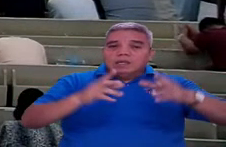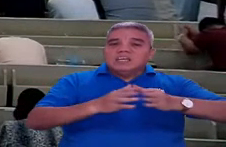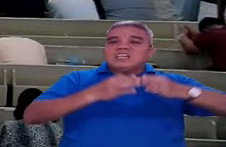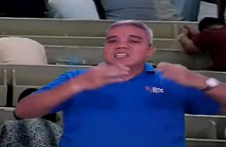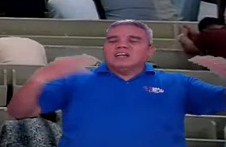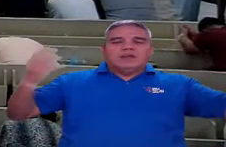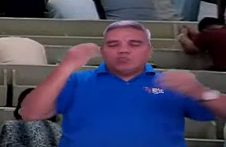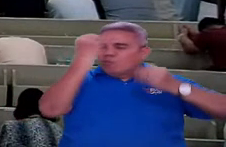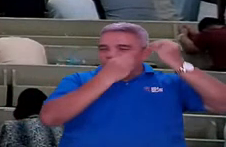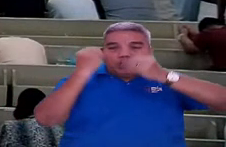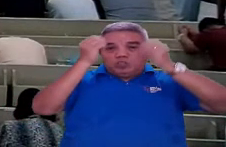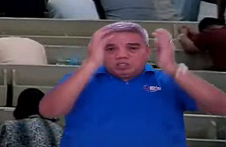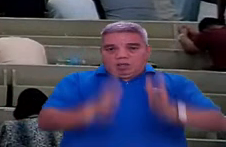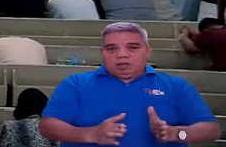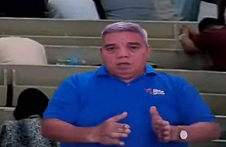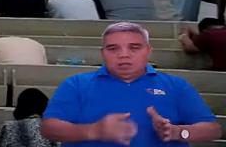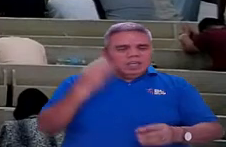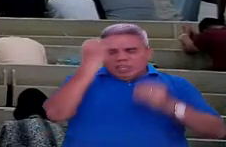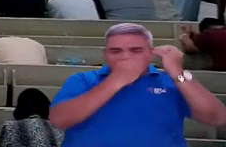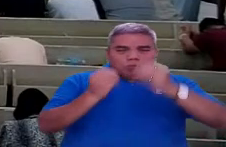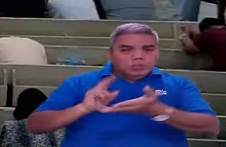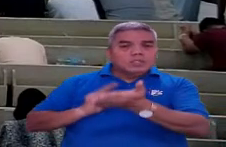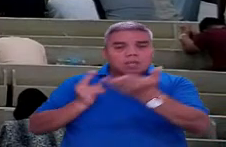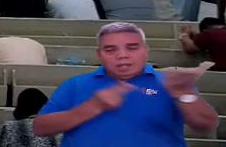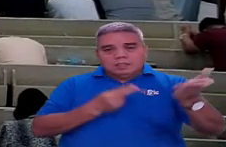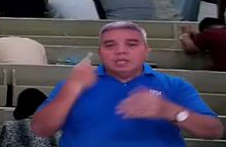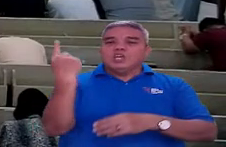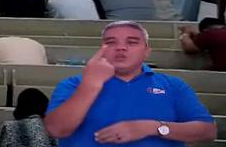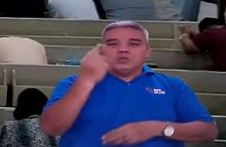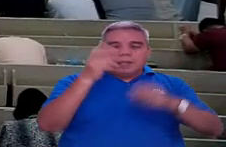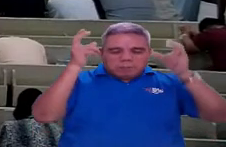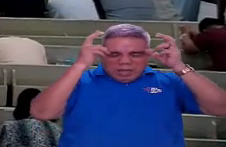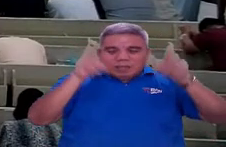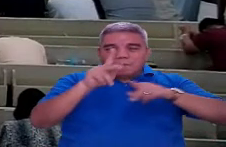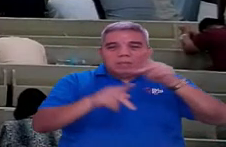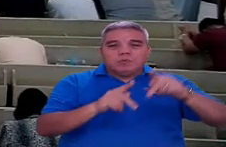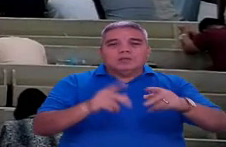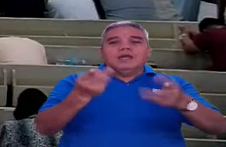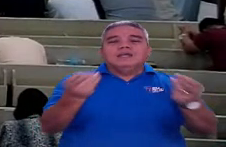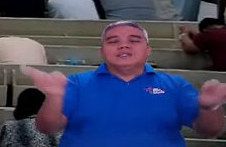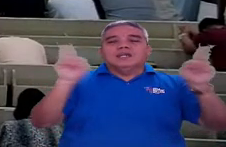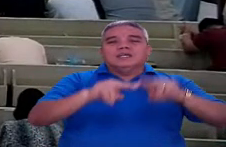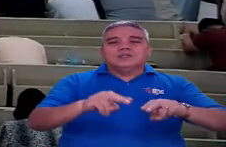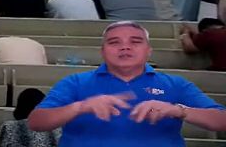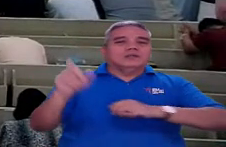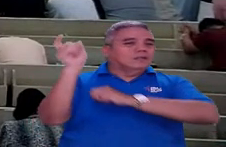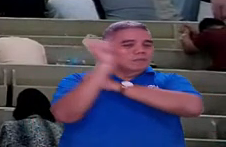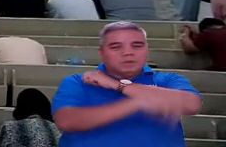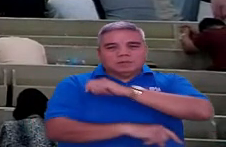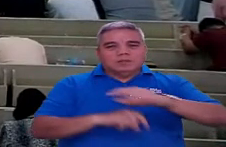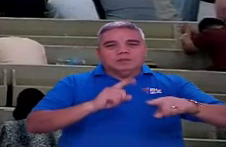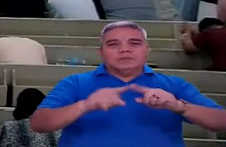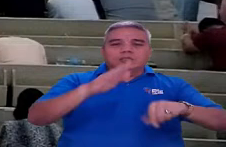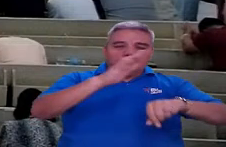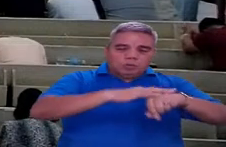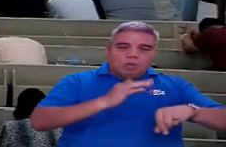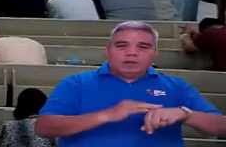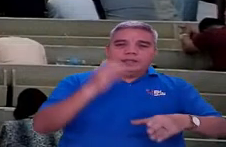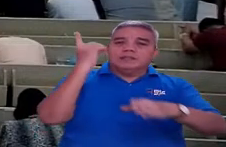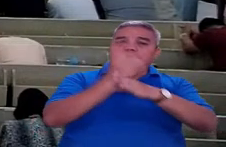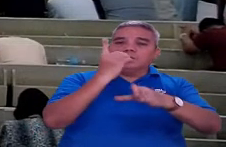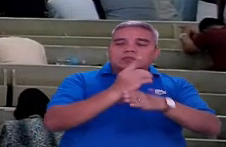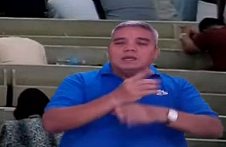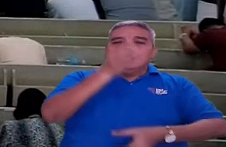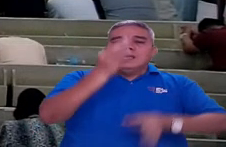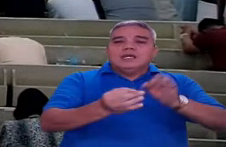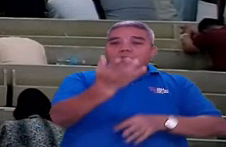the great confuser. He confuses us. He uses people, situations, scenarios to confuse our calling. If